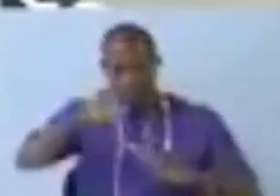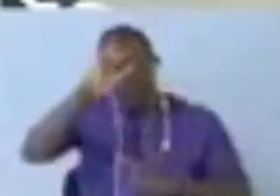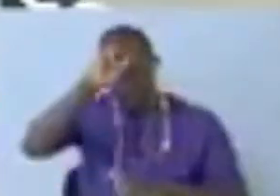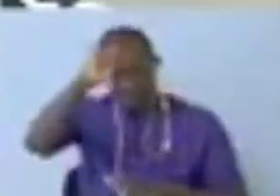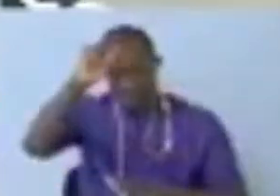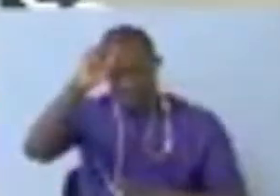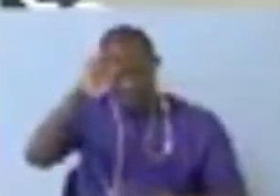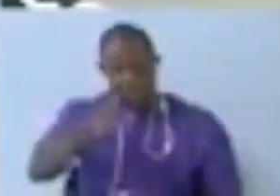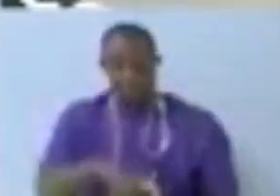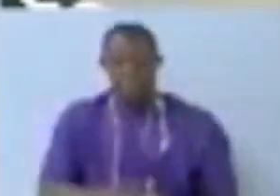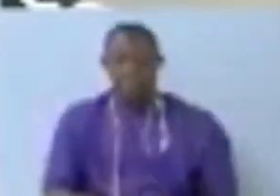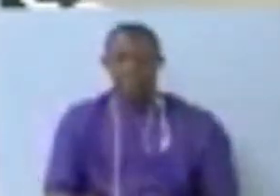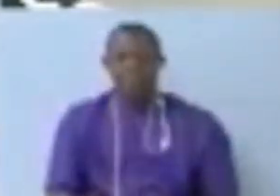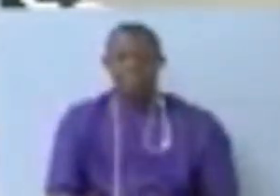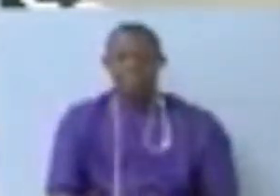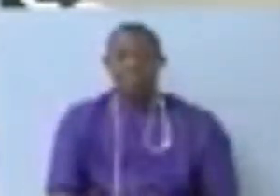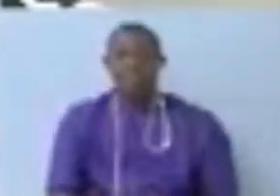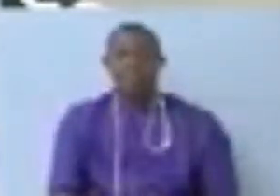before the execution.